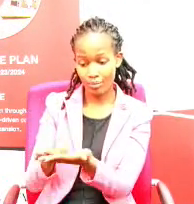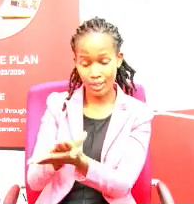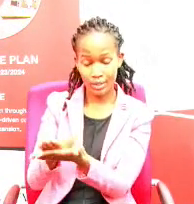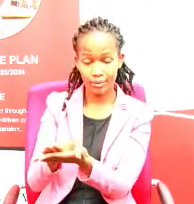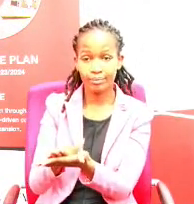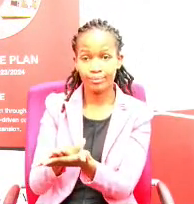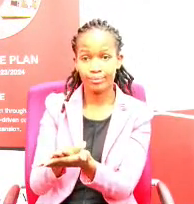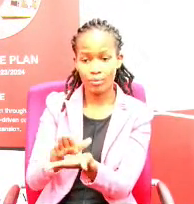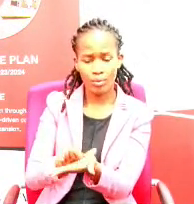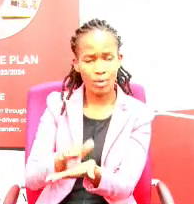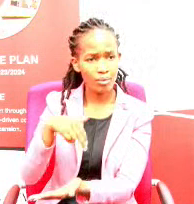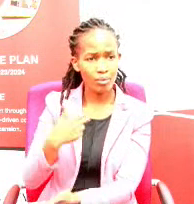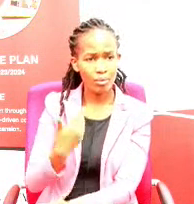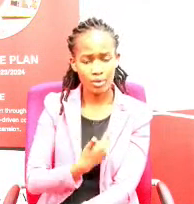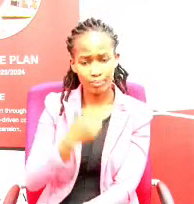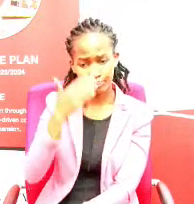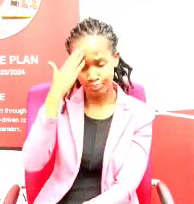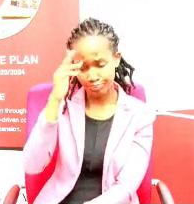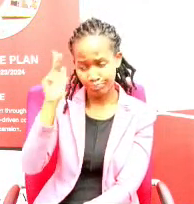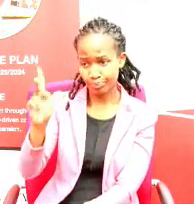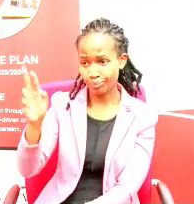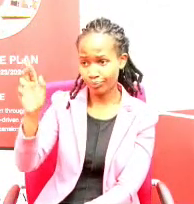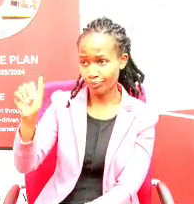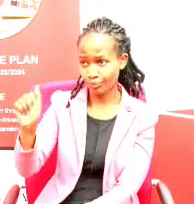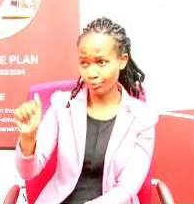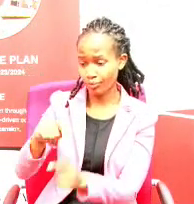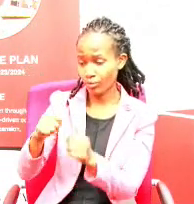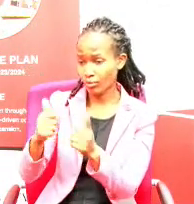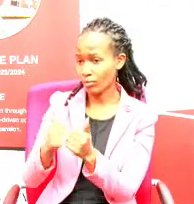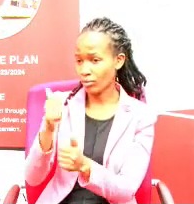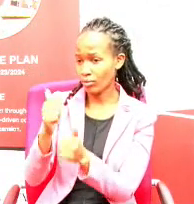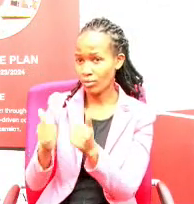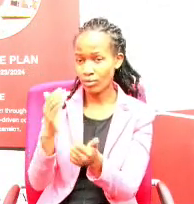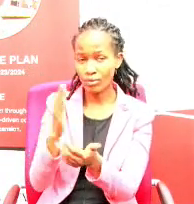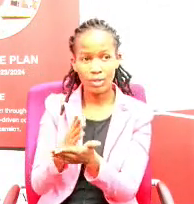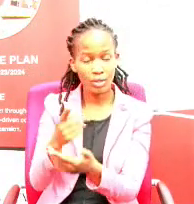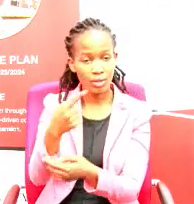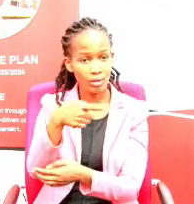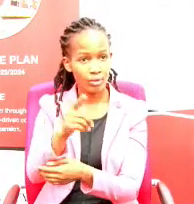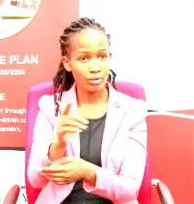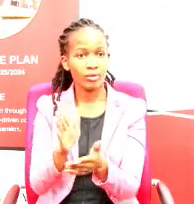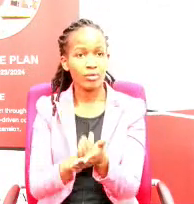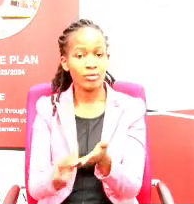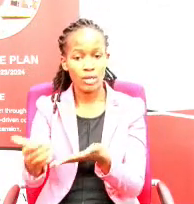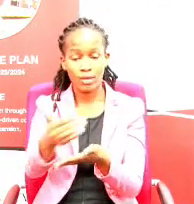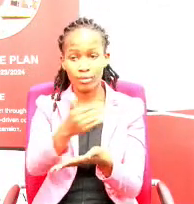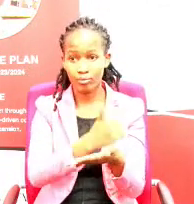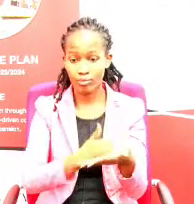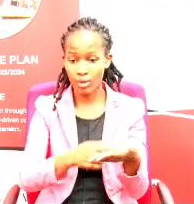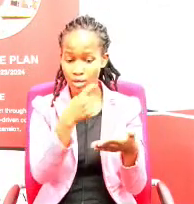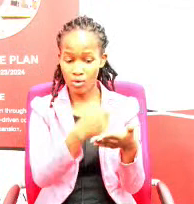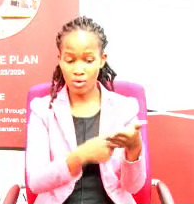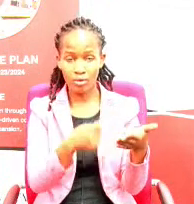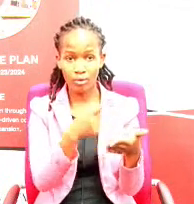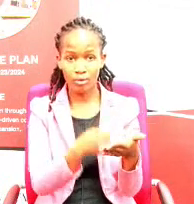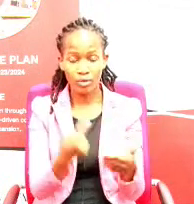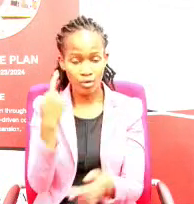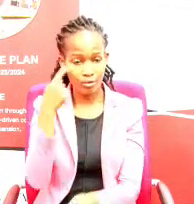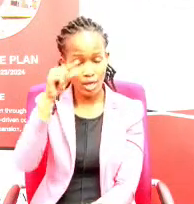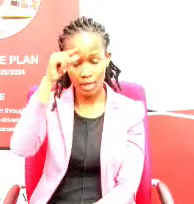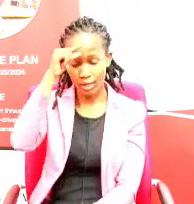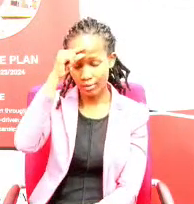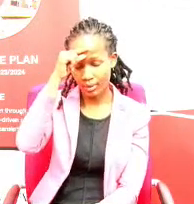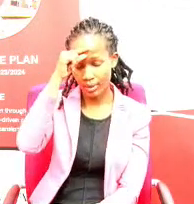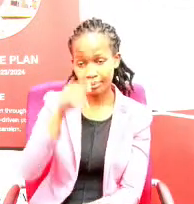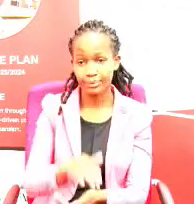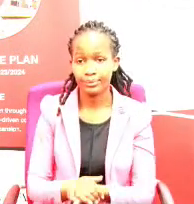basically, most of us here know that KRA is the agency that is tasked with the collection of revenue on behalf of the government.